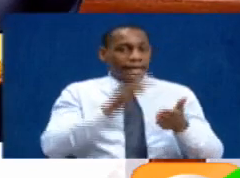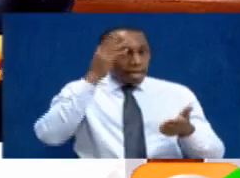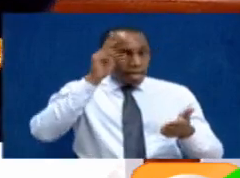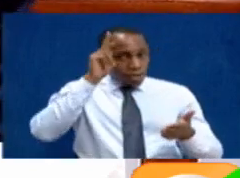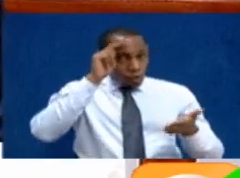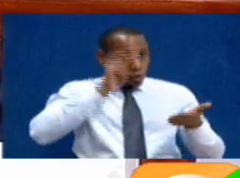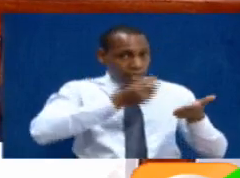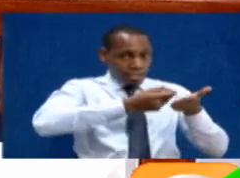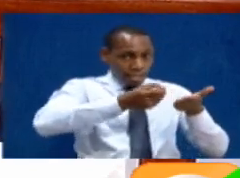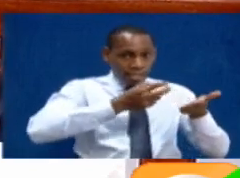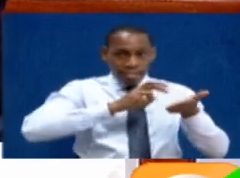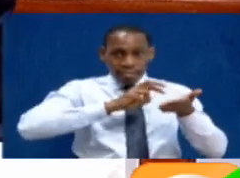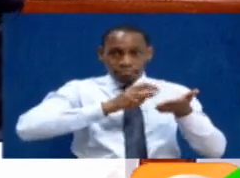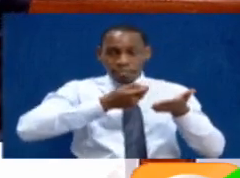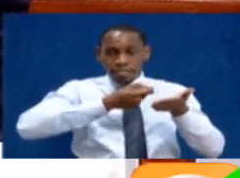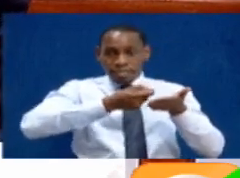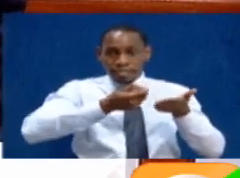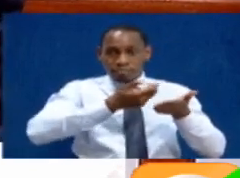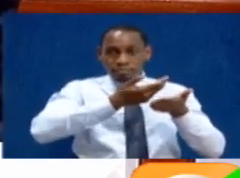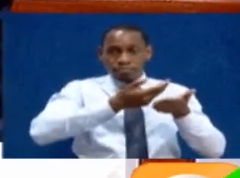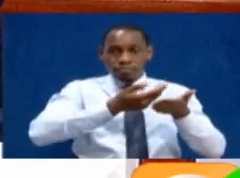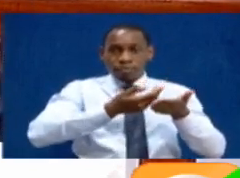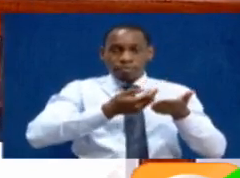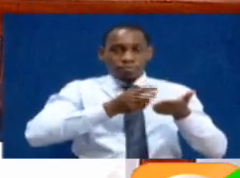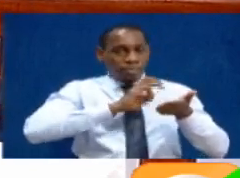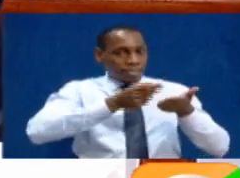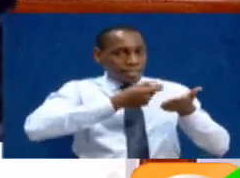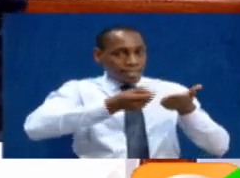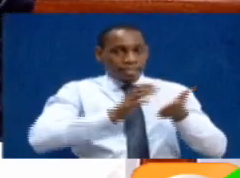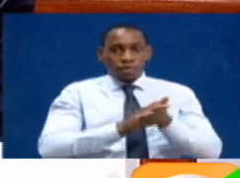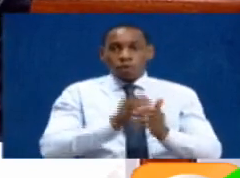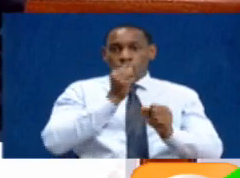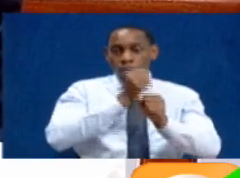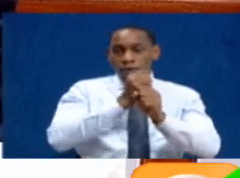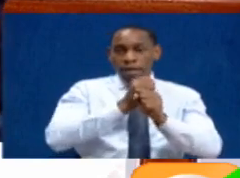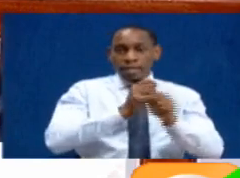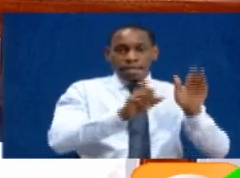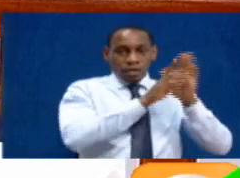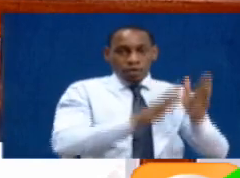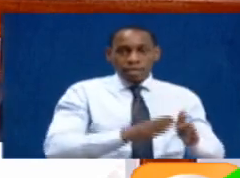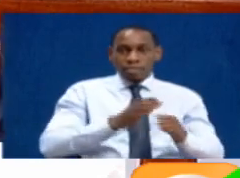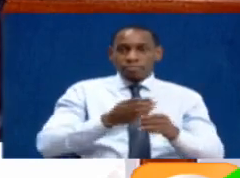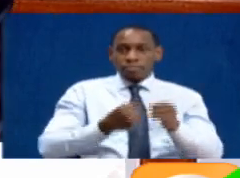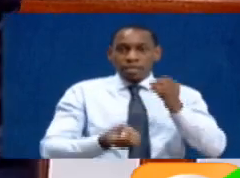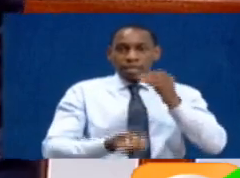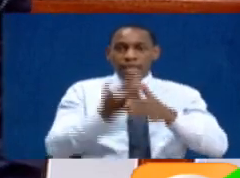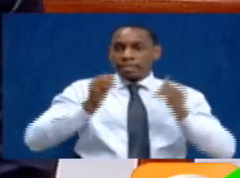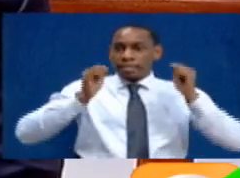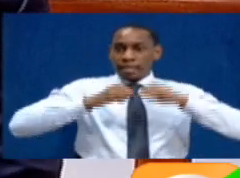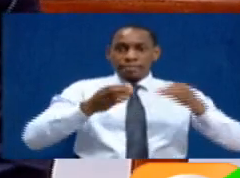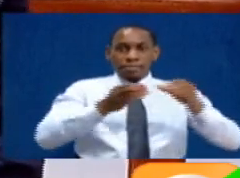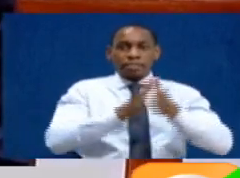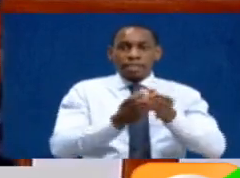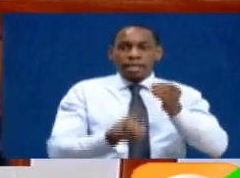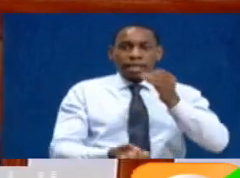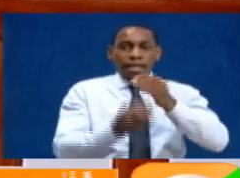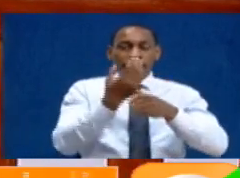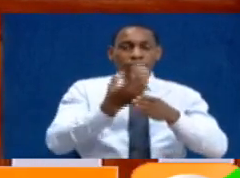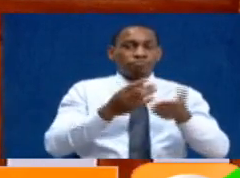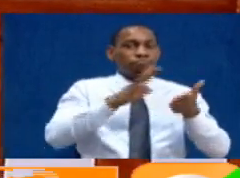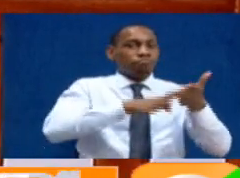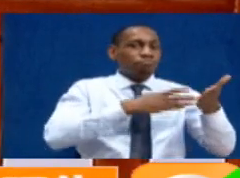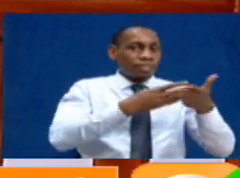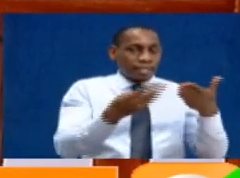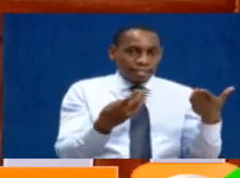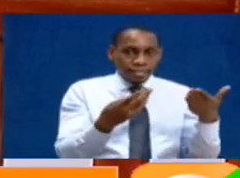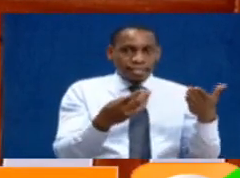The work of the lawyer is to construct memorandum of companies, to build constitutions, to build structures,